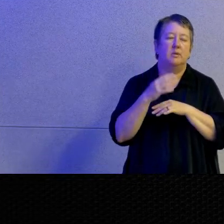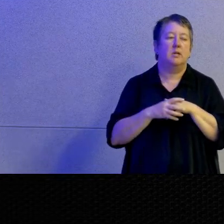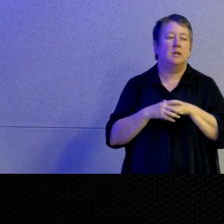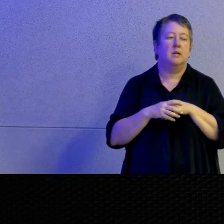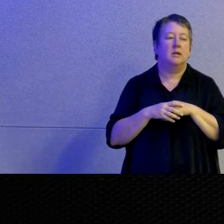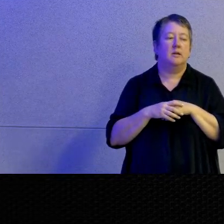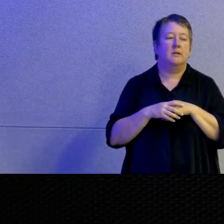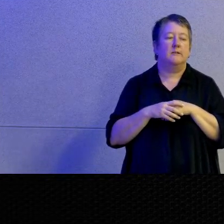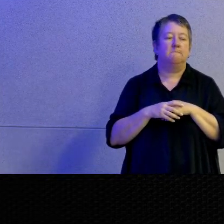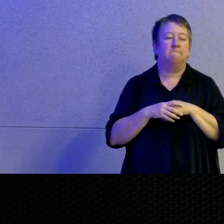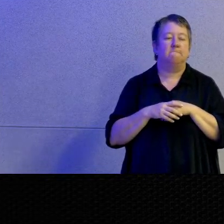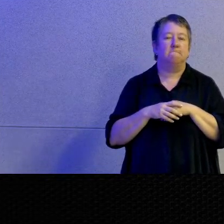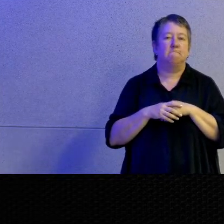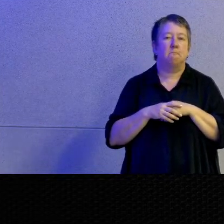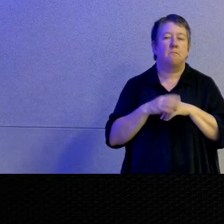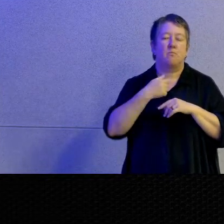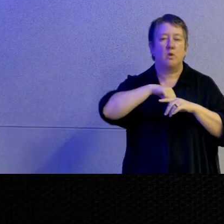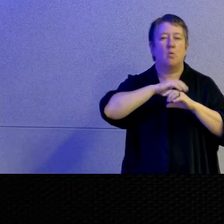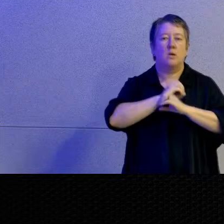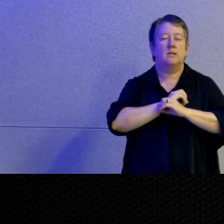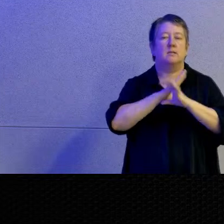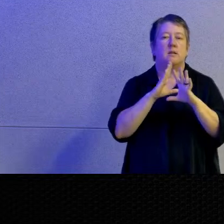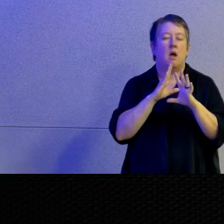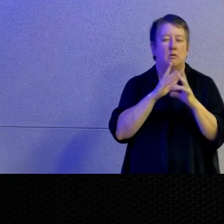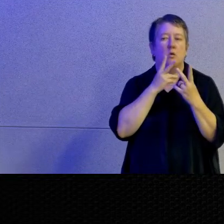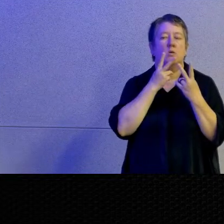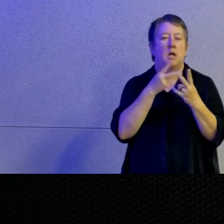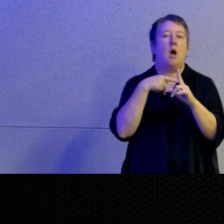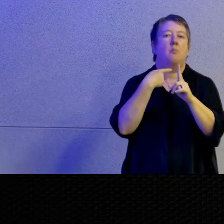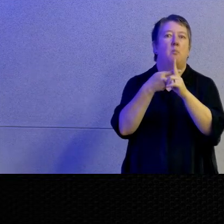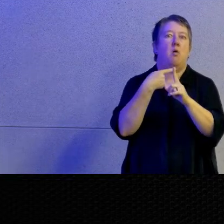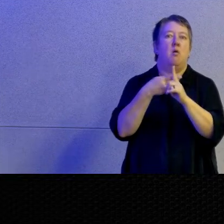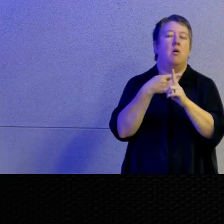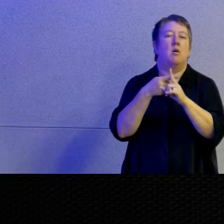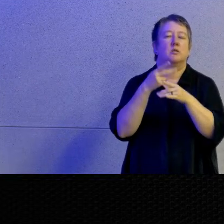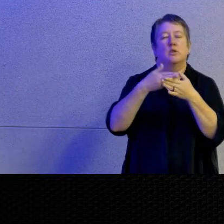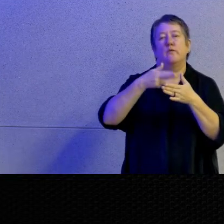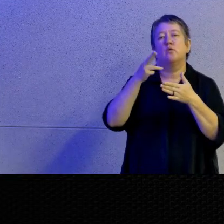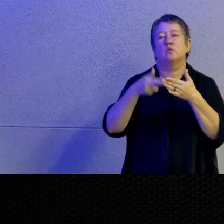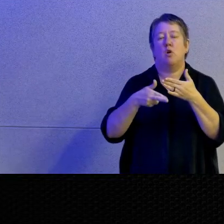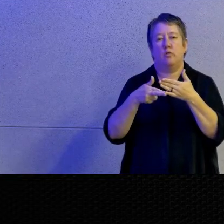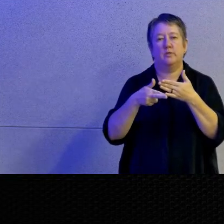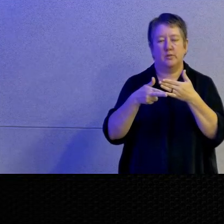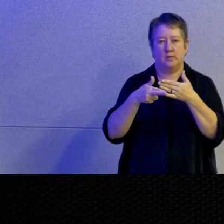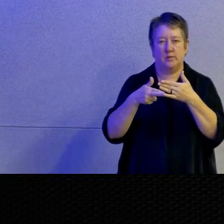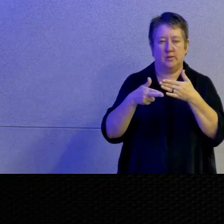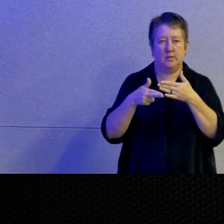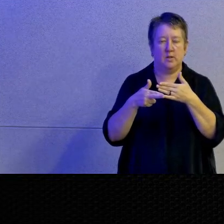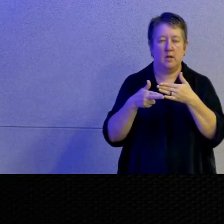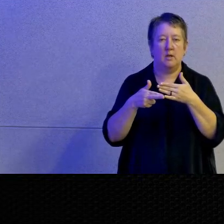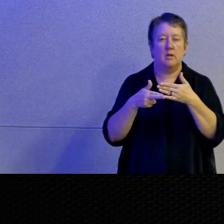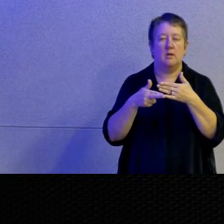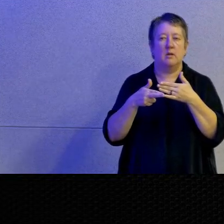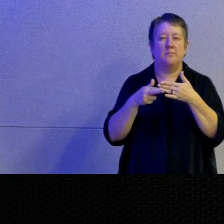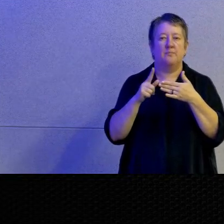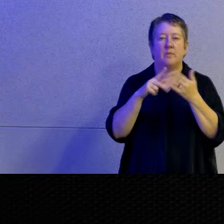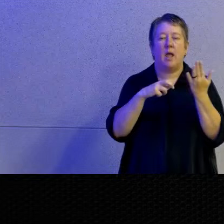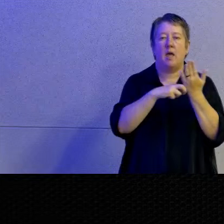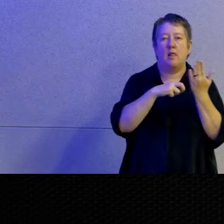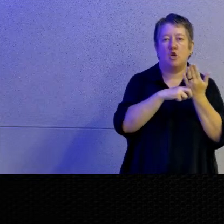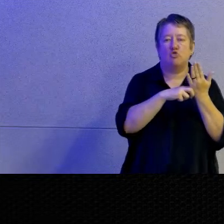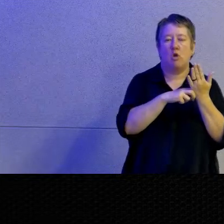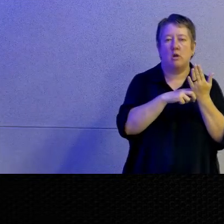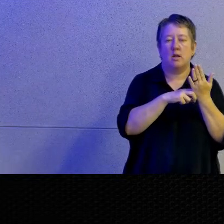about, we are starting to see fruits in terms of the establishment of the electronics